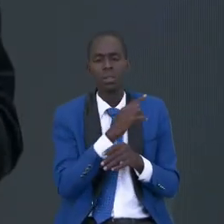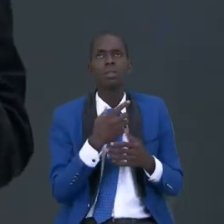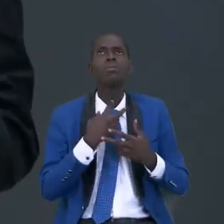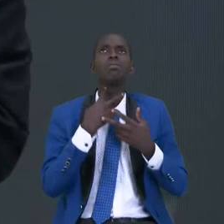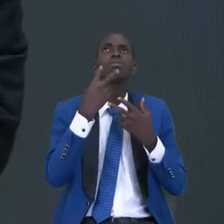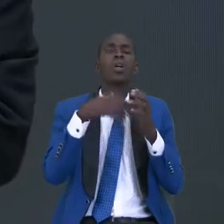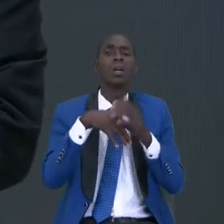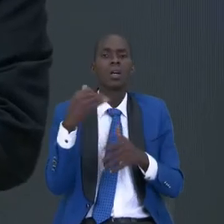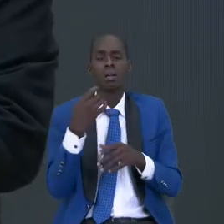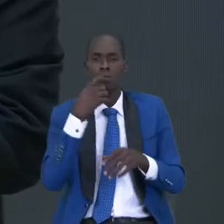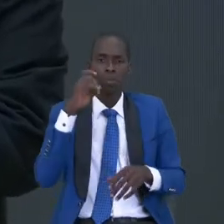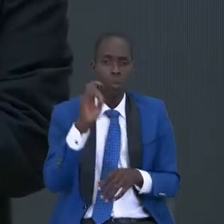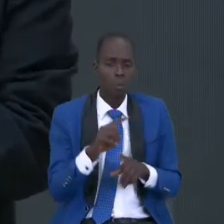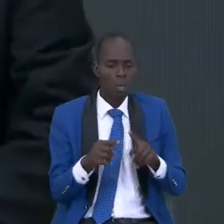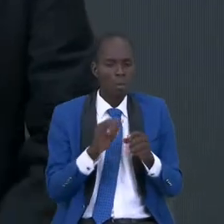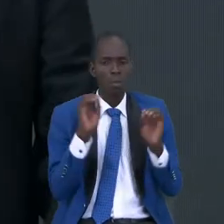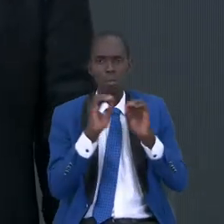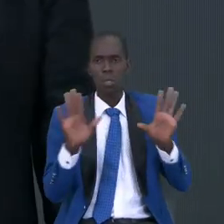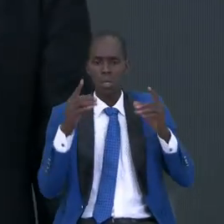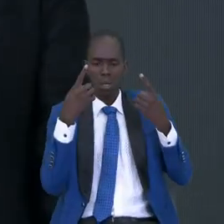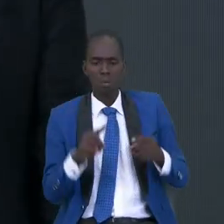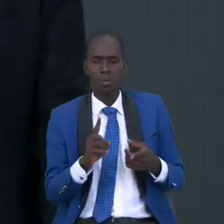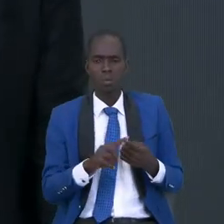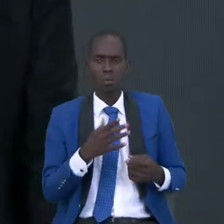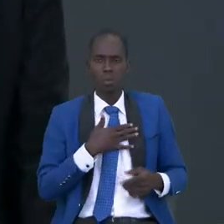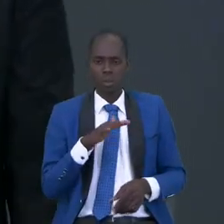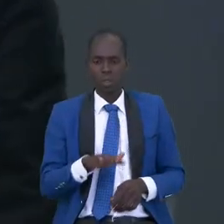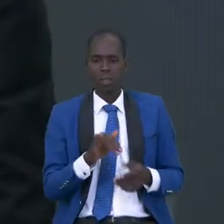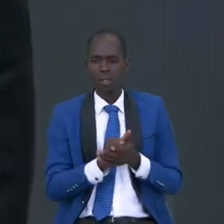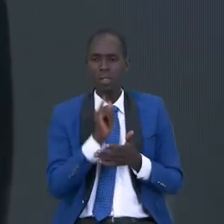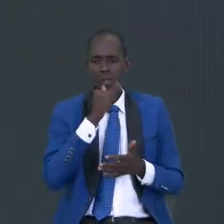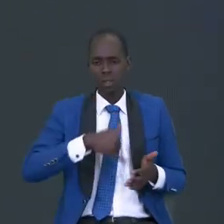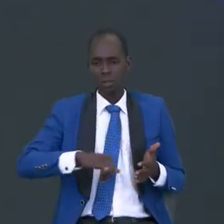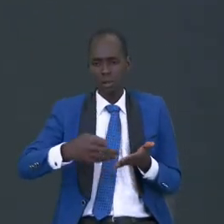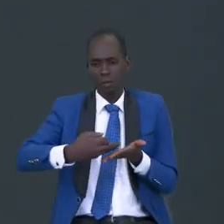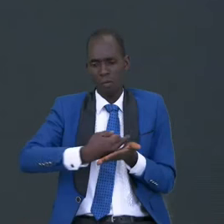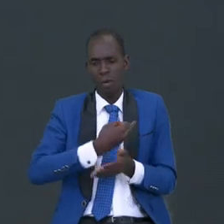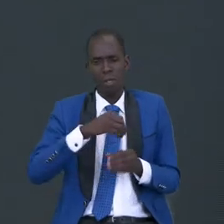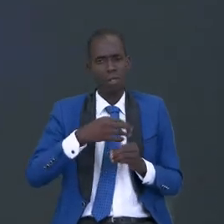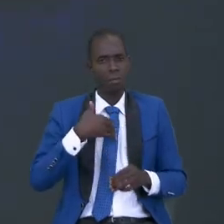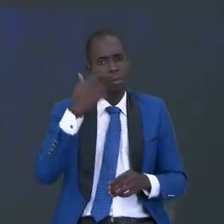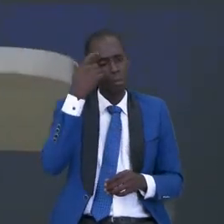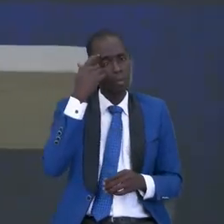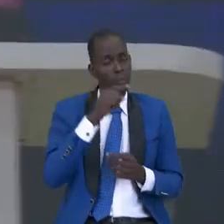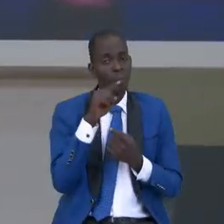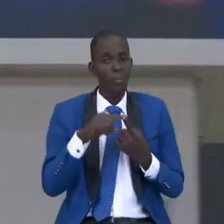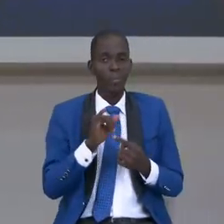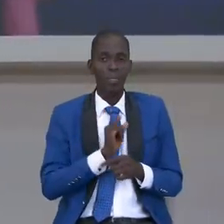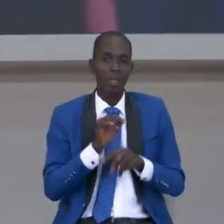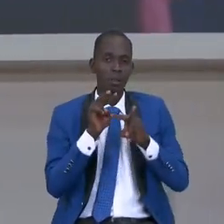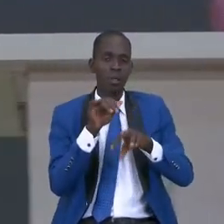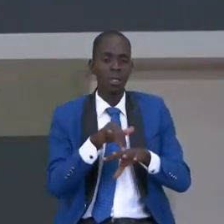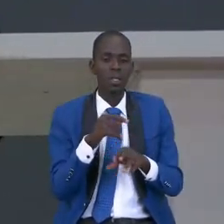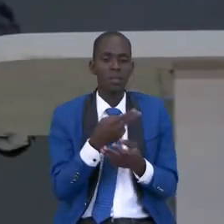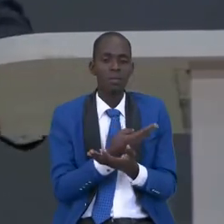decreed, nothing happened. And that is still fresh in my mind. When I look at the failure of